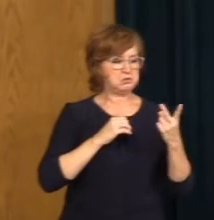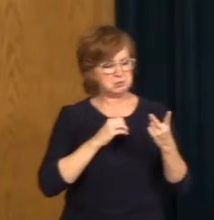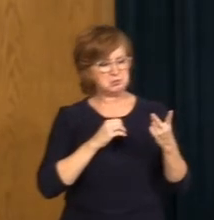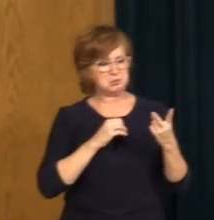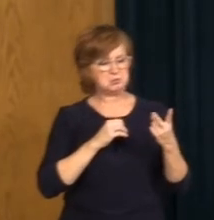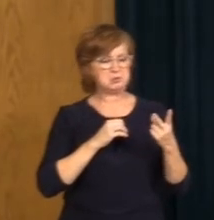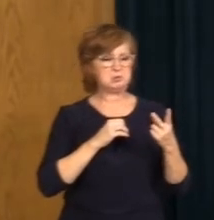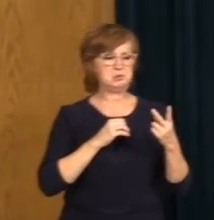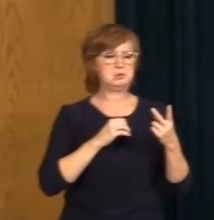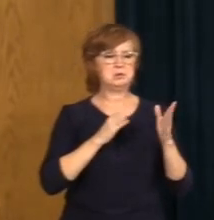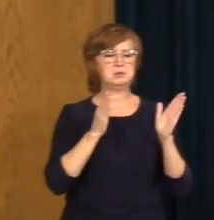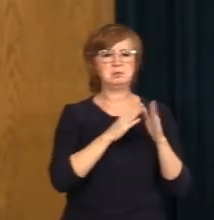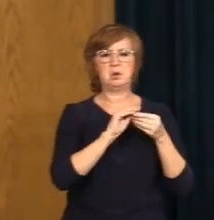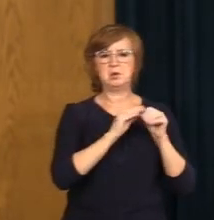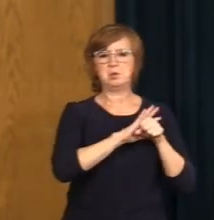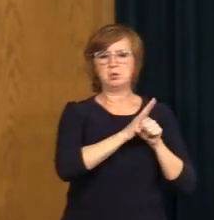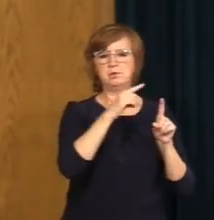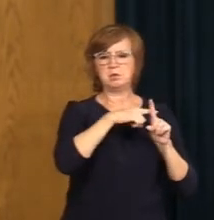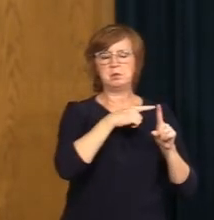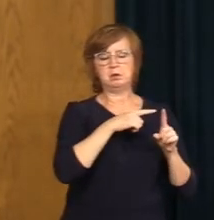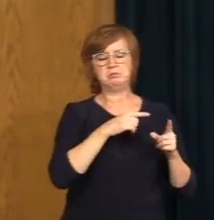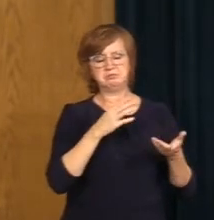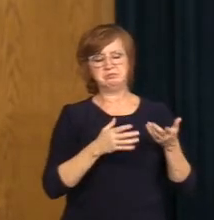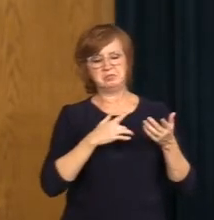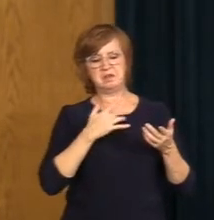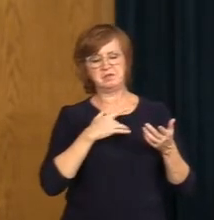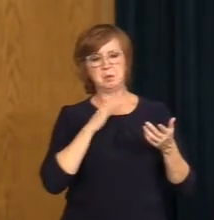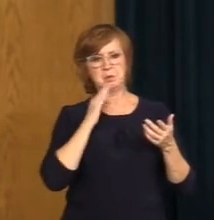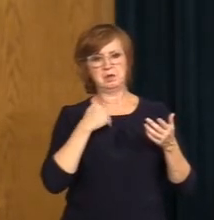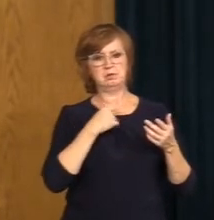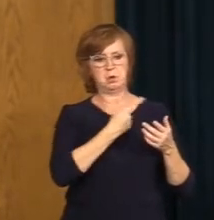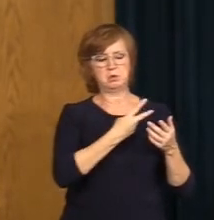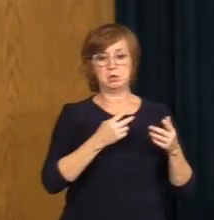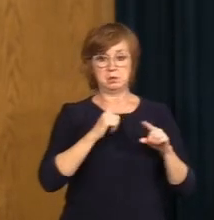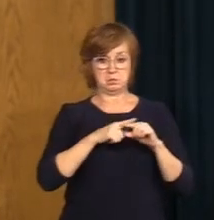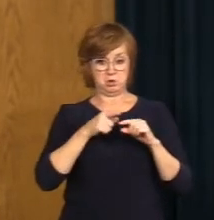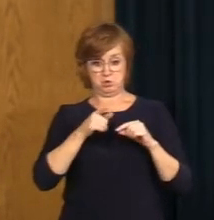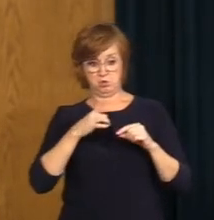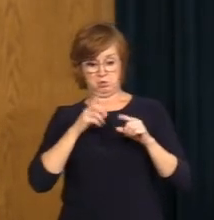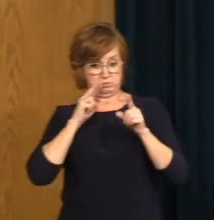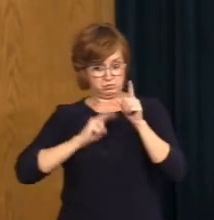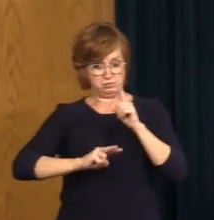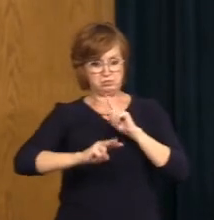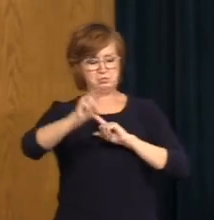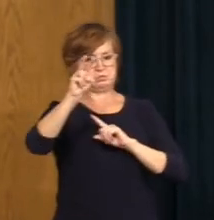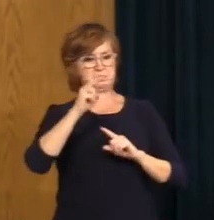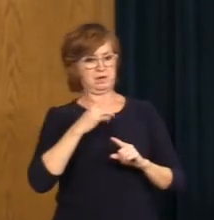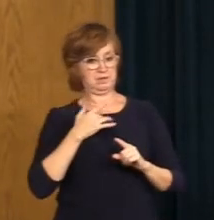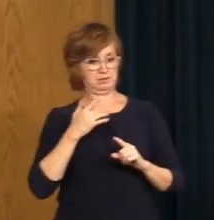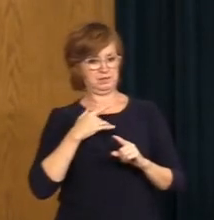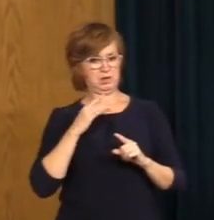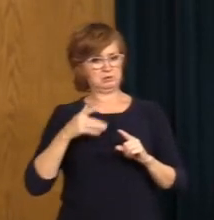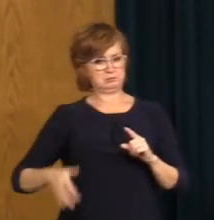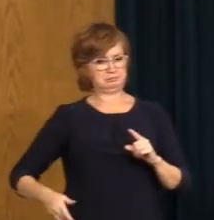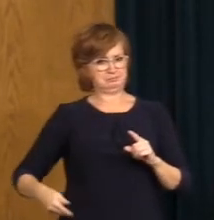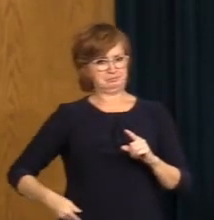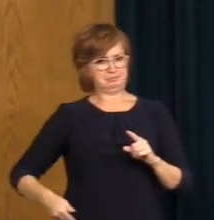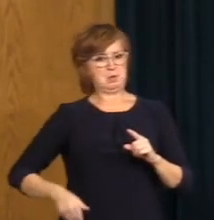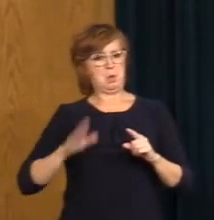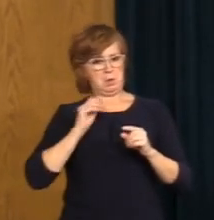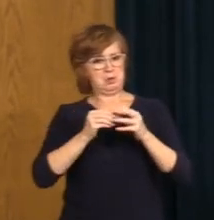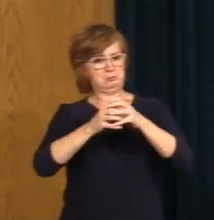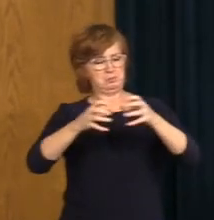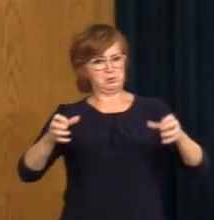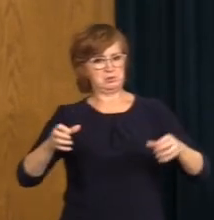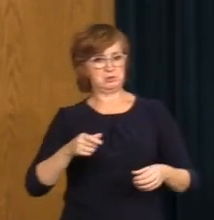school year, or are there times when you think there might be a particularly higher risk, like say in colder months, where you might see more than a case or two or more than an outbreak